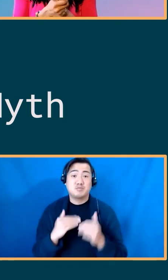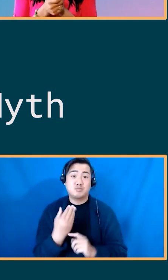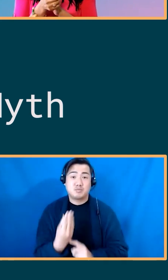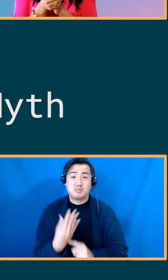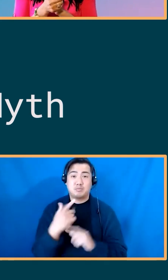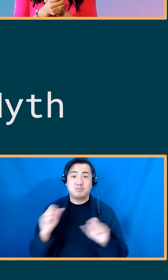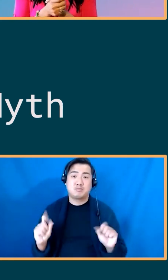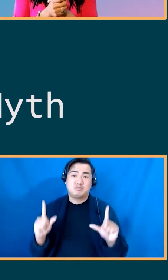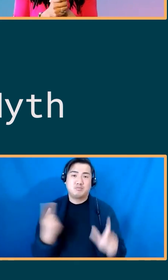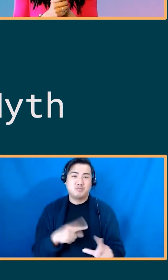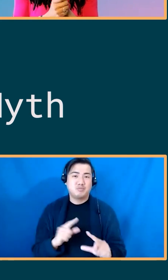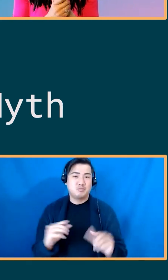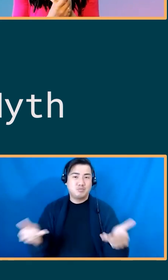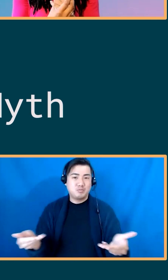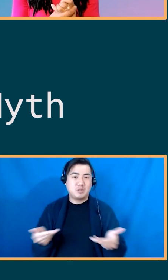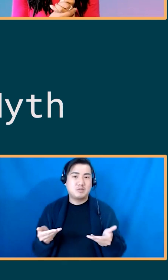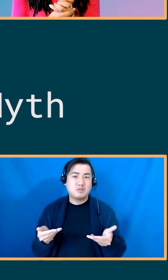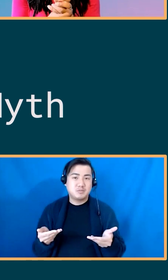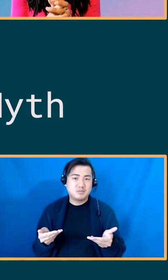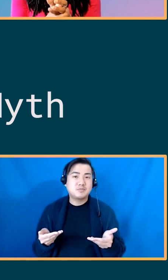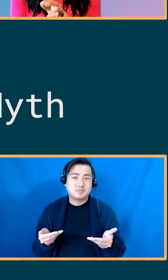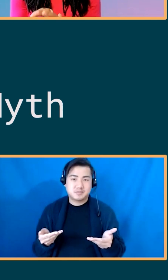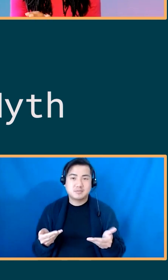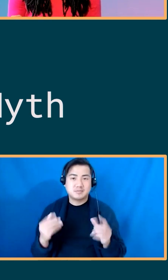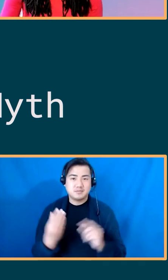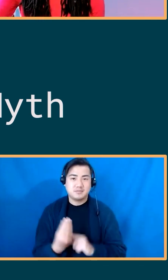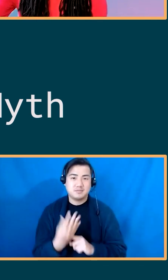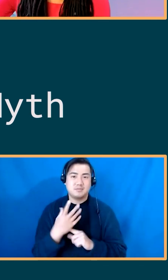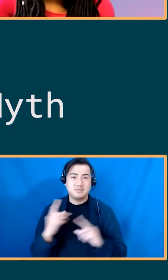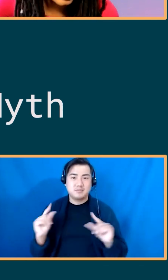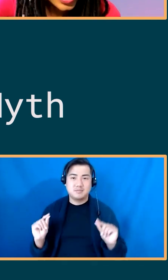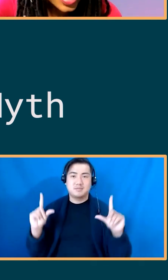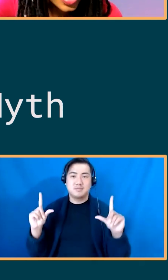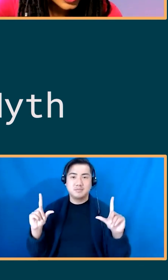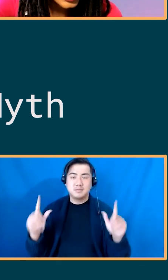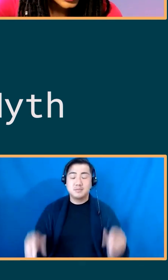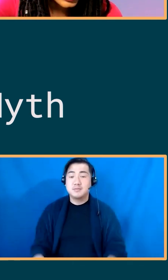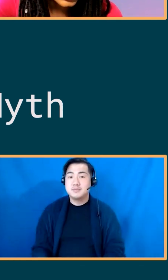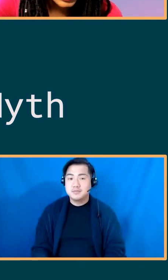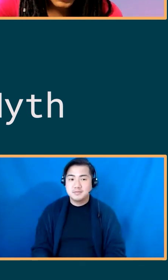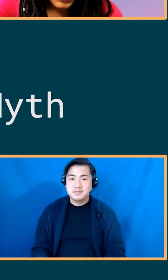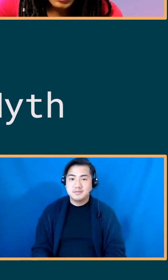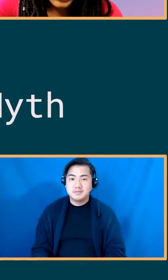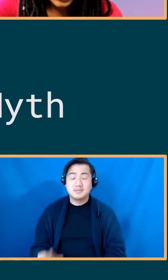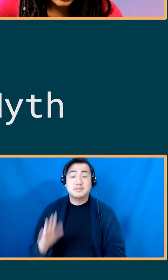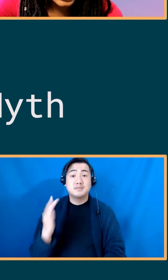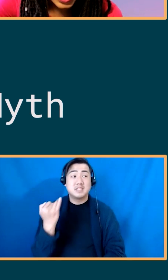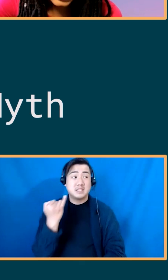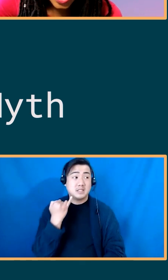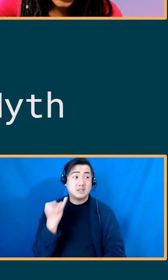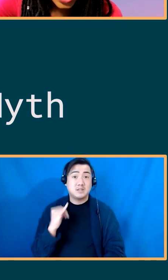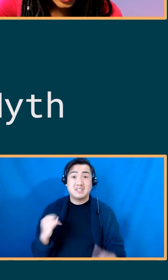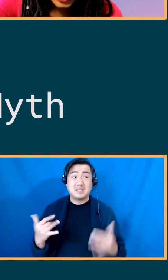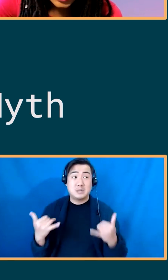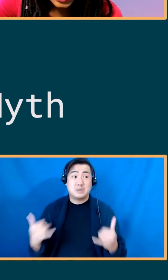welcome you to find your way there. If you are in an environment where that